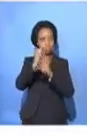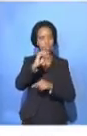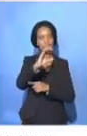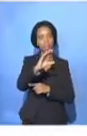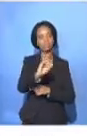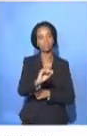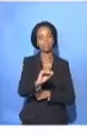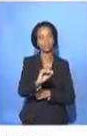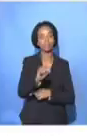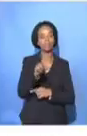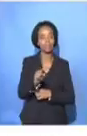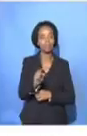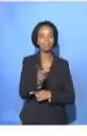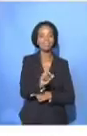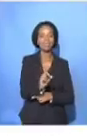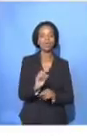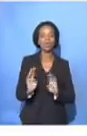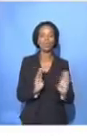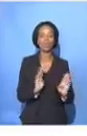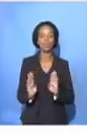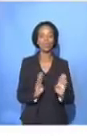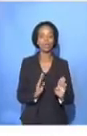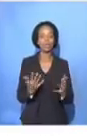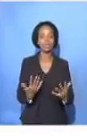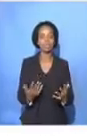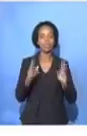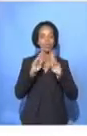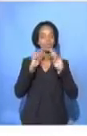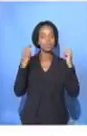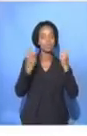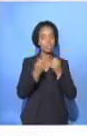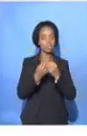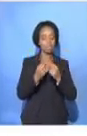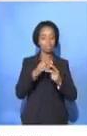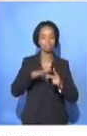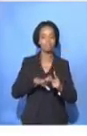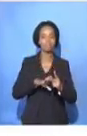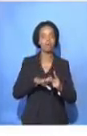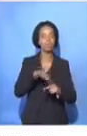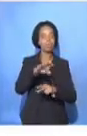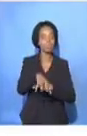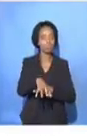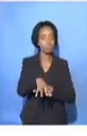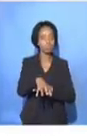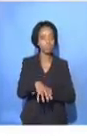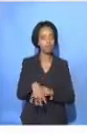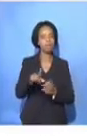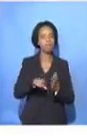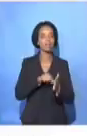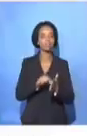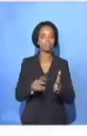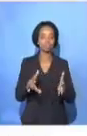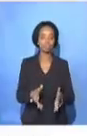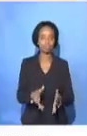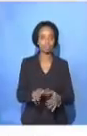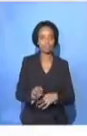the conduct of the national and provincial elections in the Republic of South Africa.